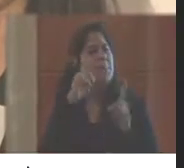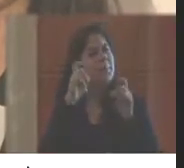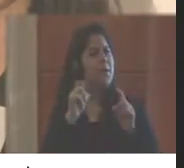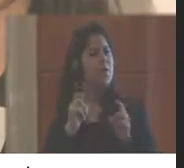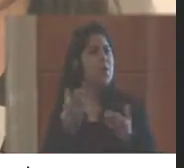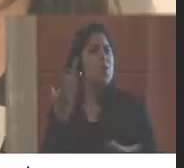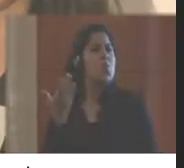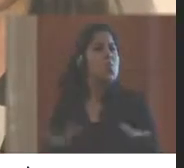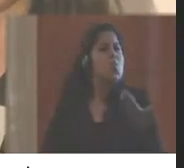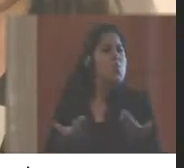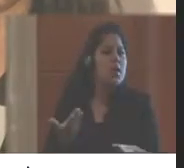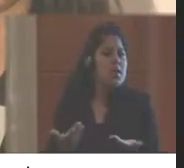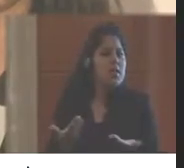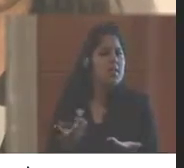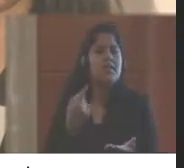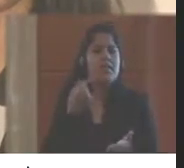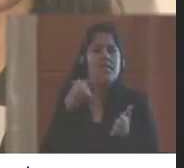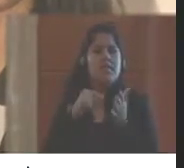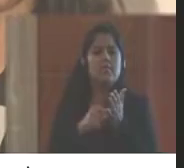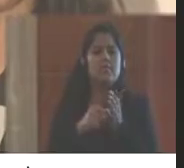And I ask myself,